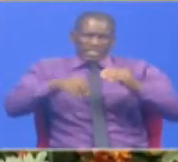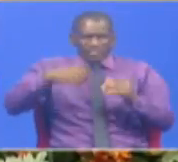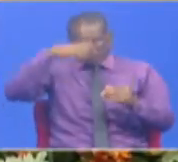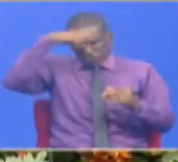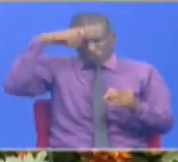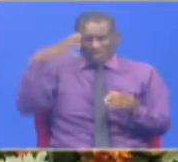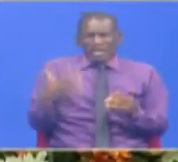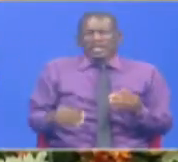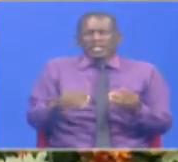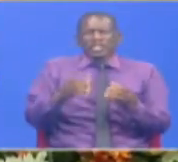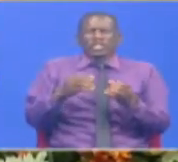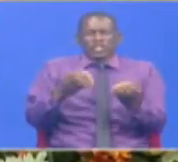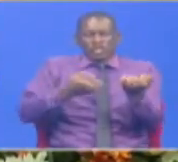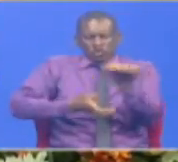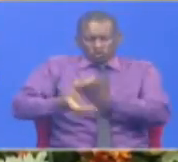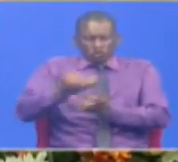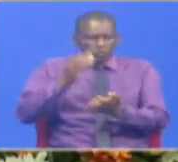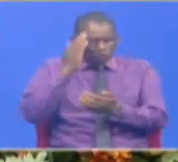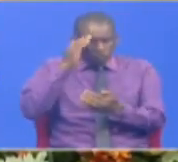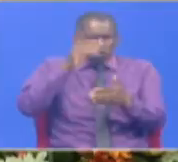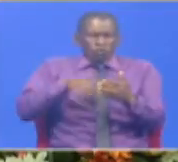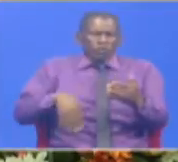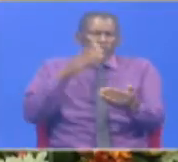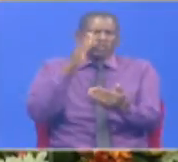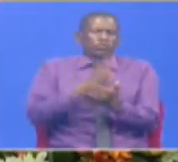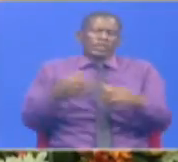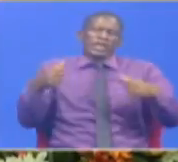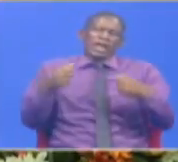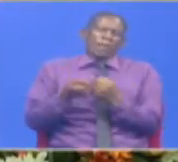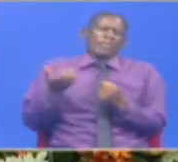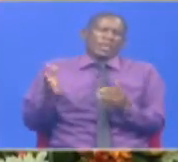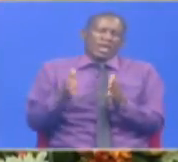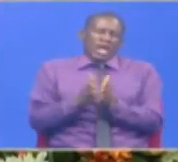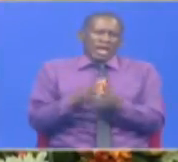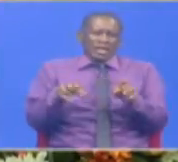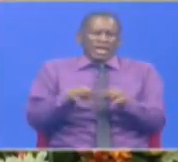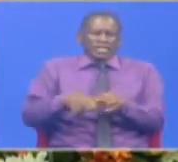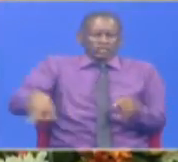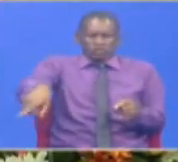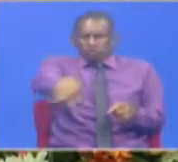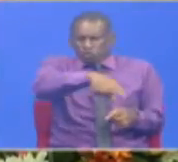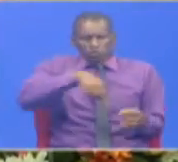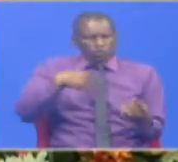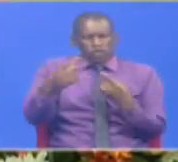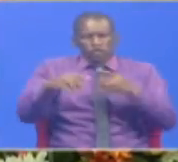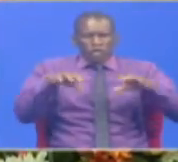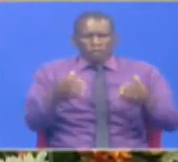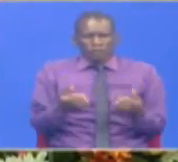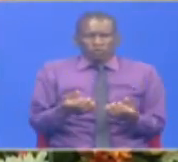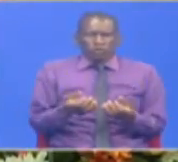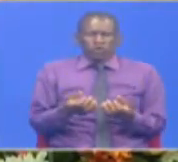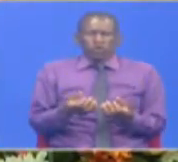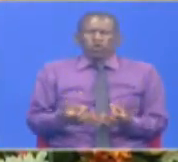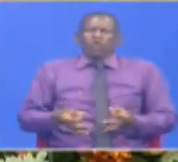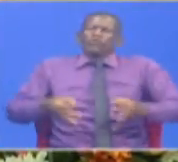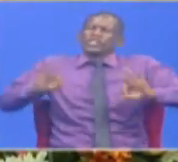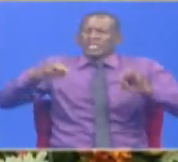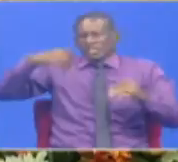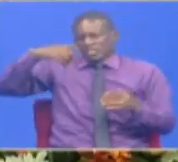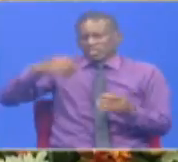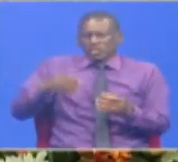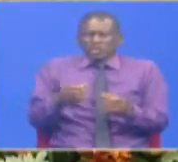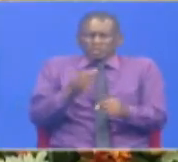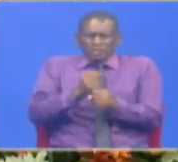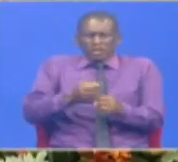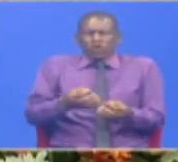economy to figure out what's really happening there. And as we've been talking about formalizing the informal economy, finding